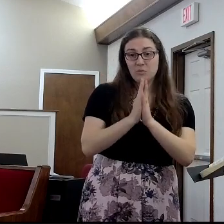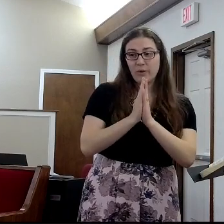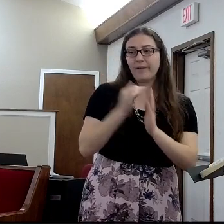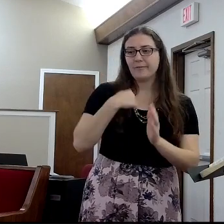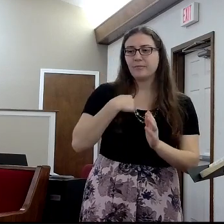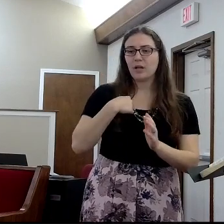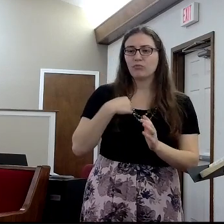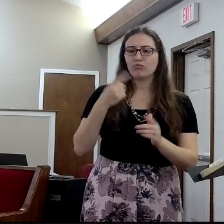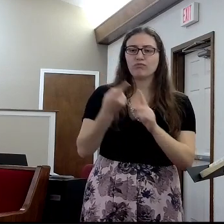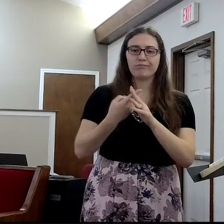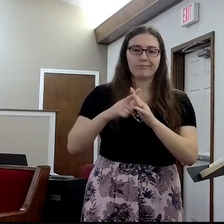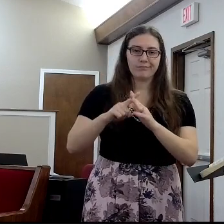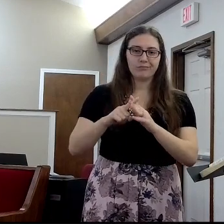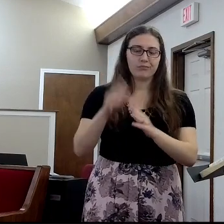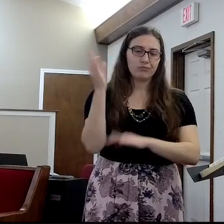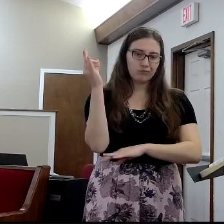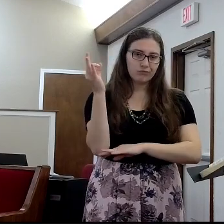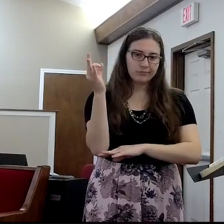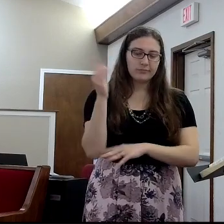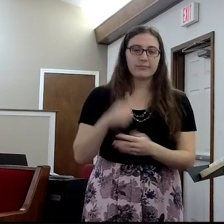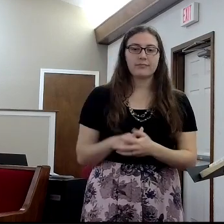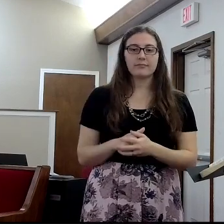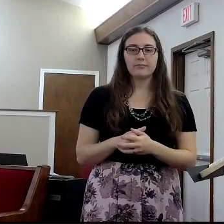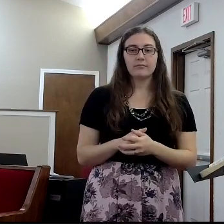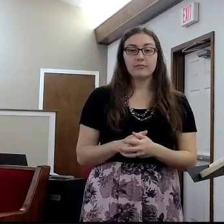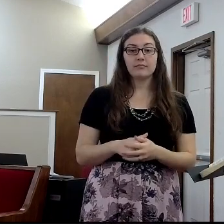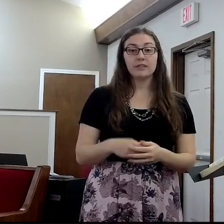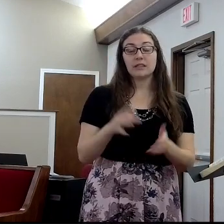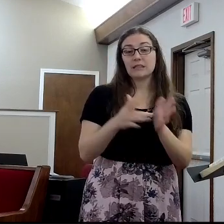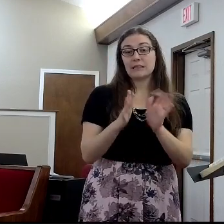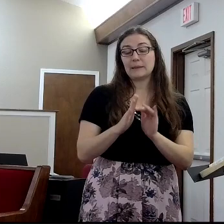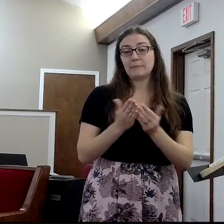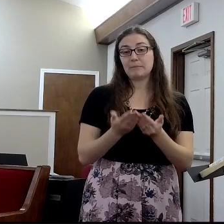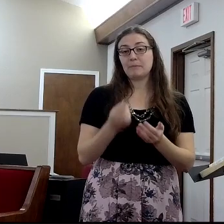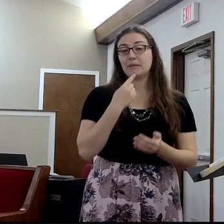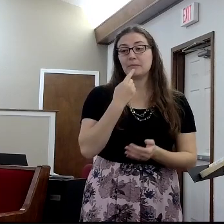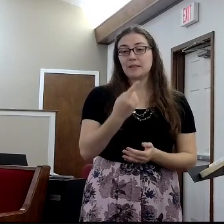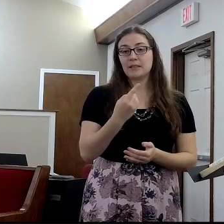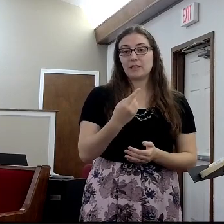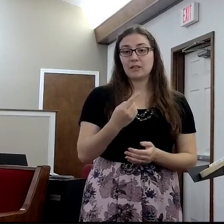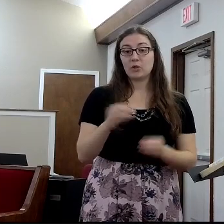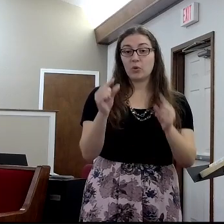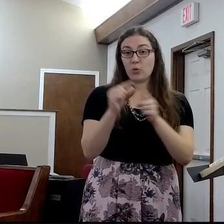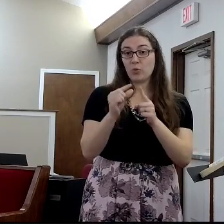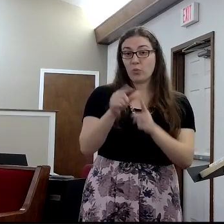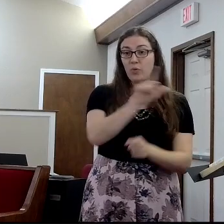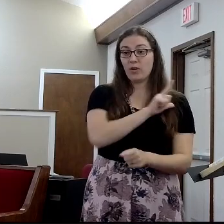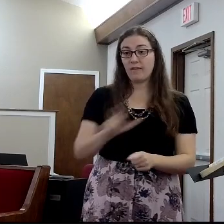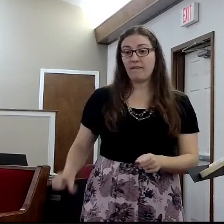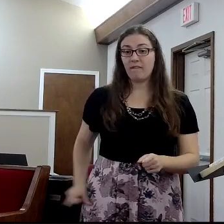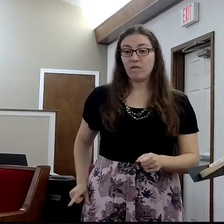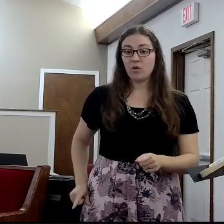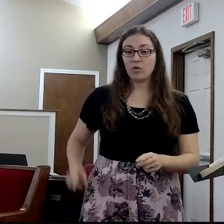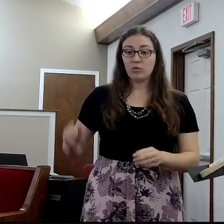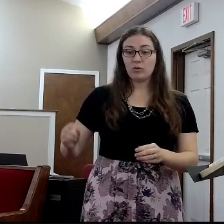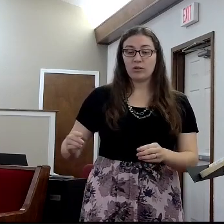and then we'll jump into tonight's message after I pray. So in Jonah 1, the Bible says, "Now the